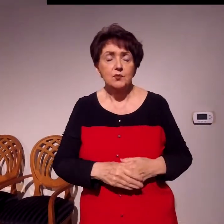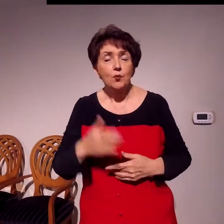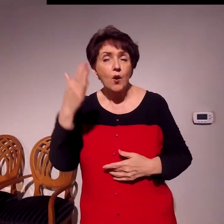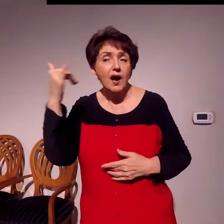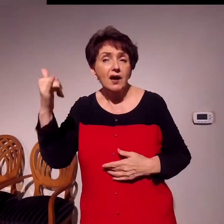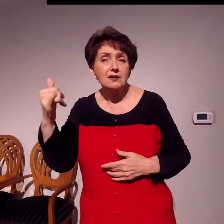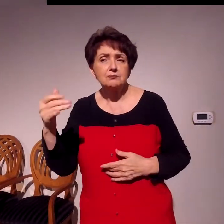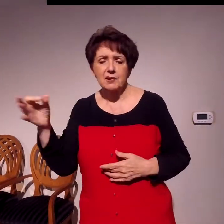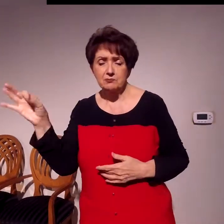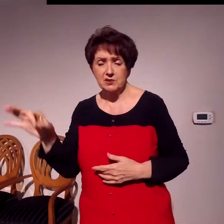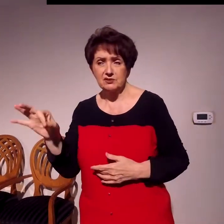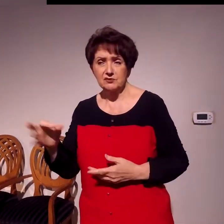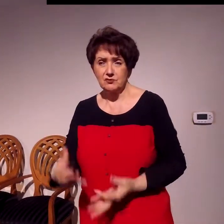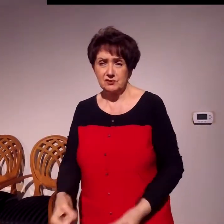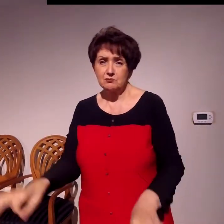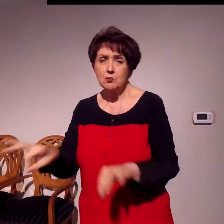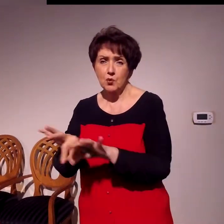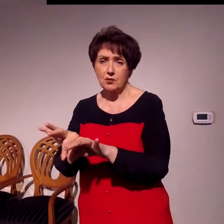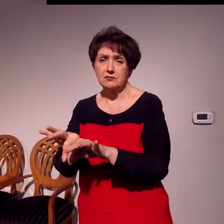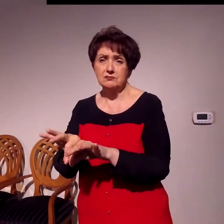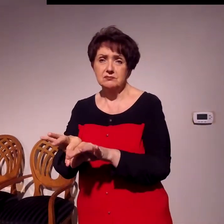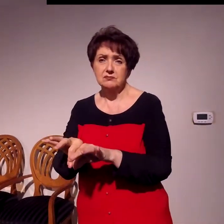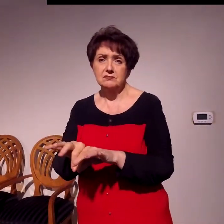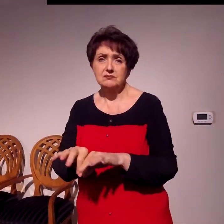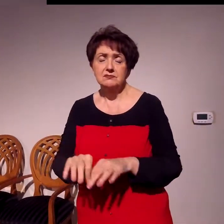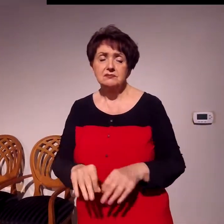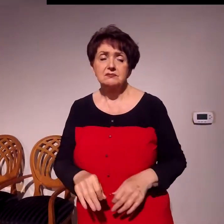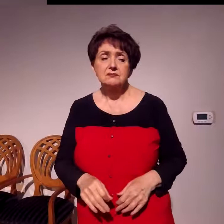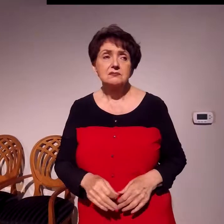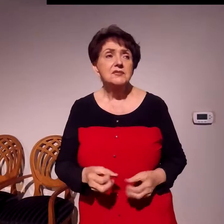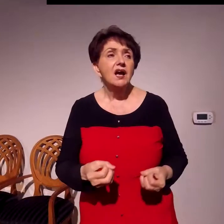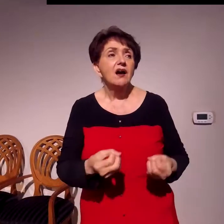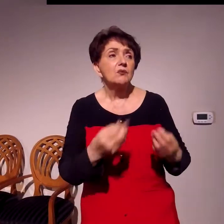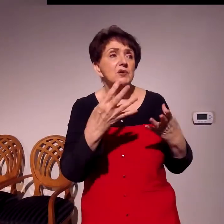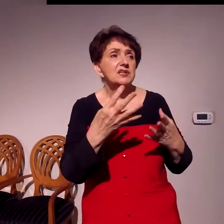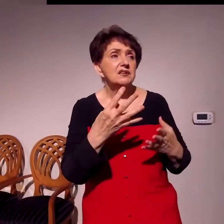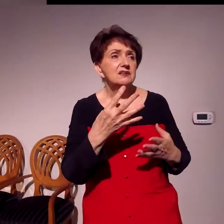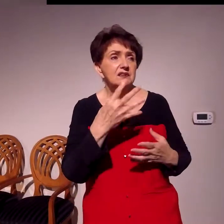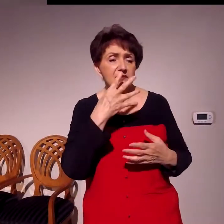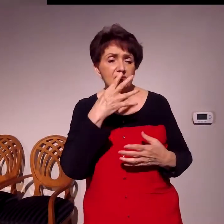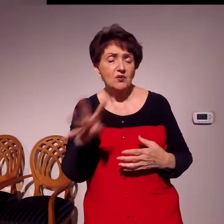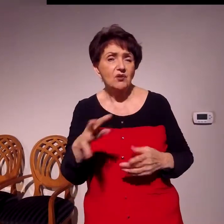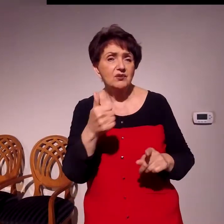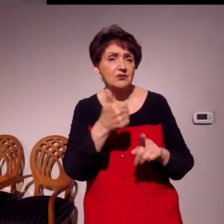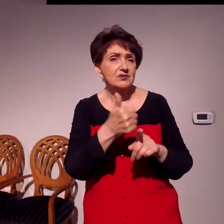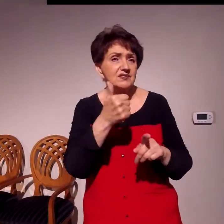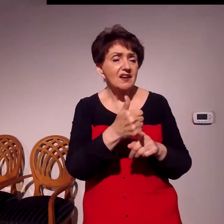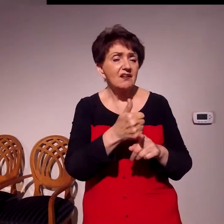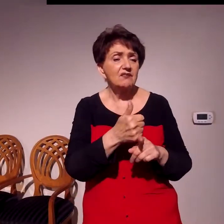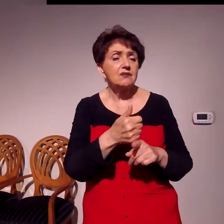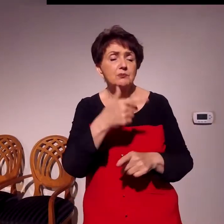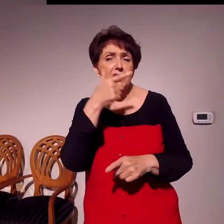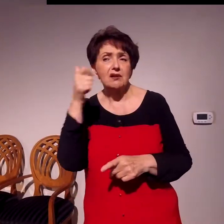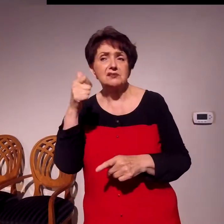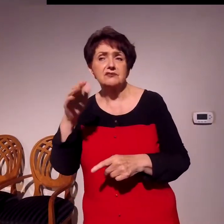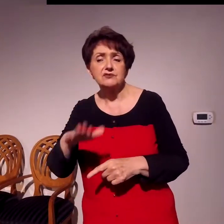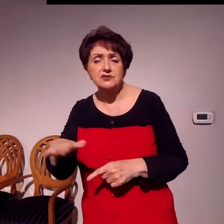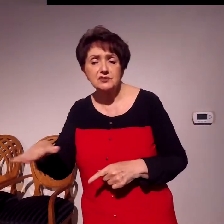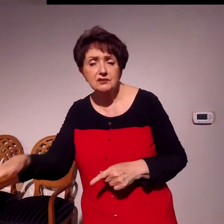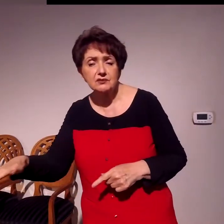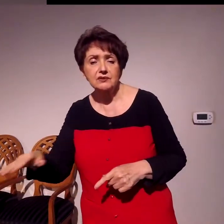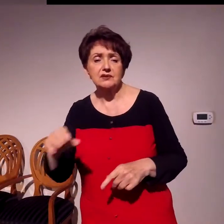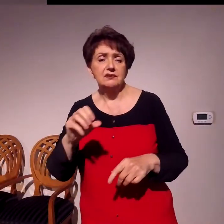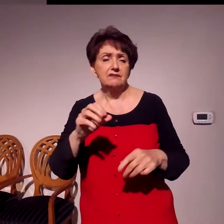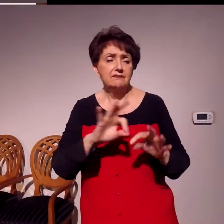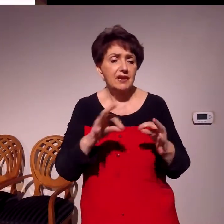How many of us have neglected ourselves because of our children, our family, our work, our